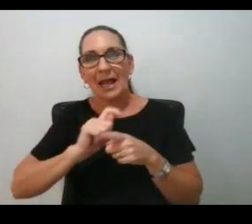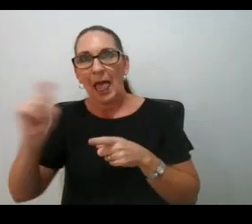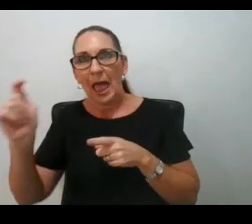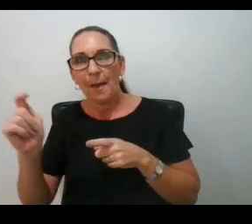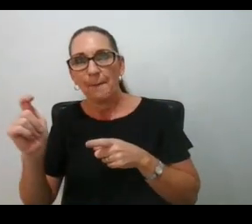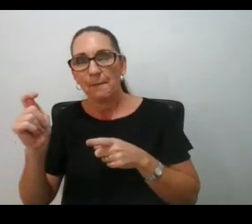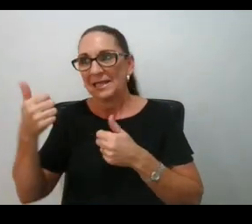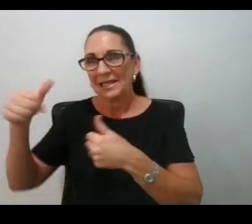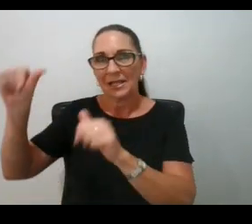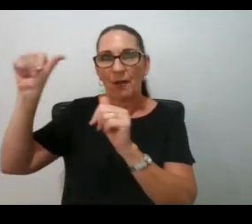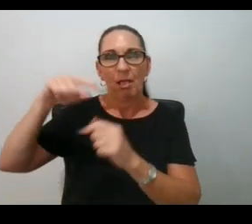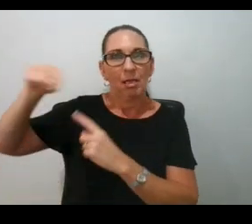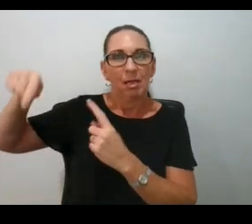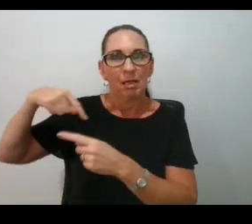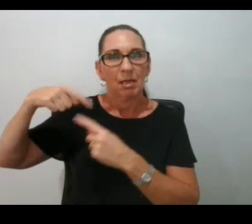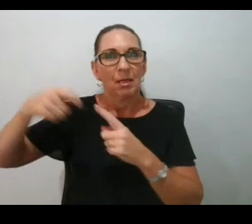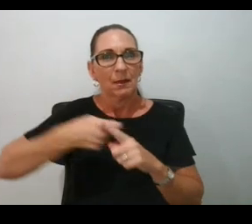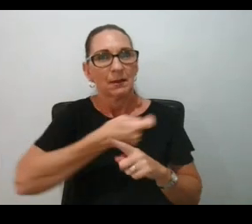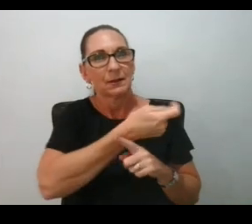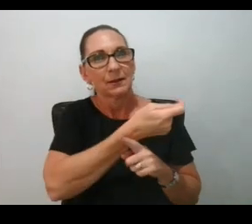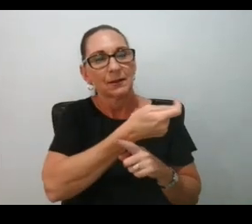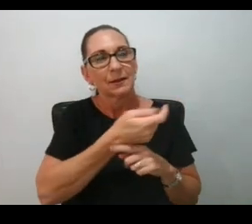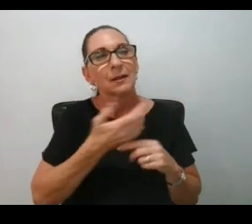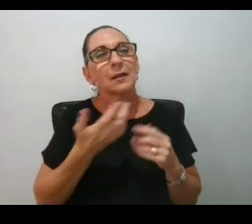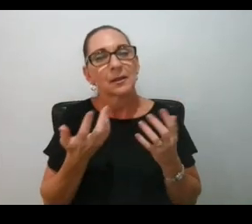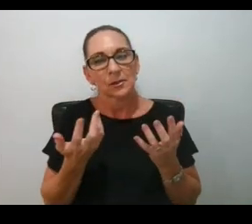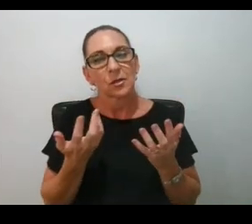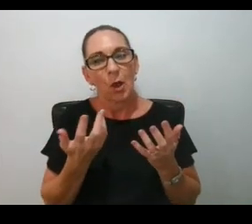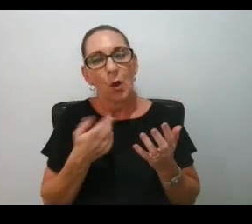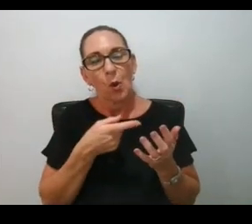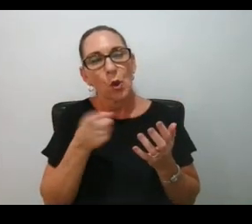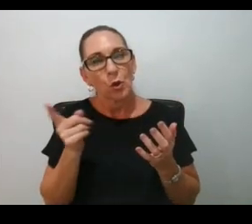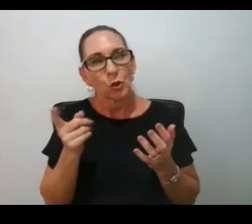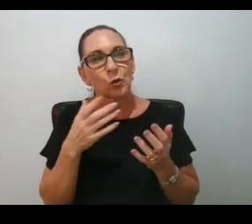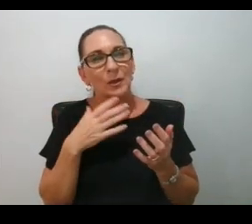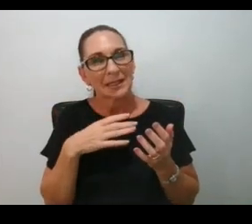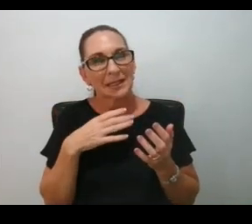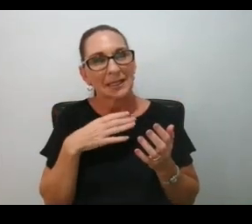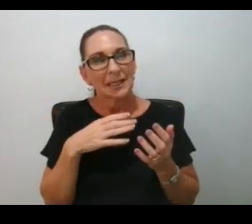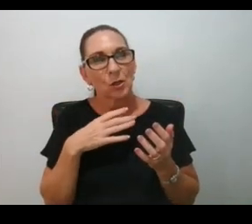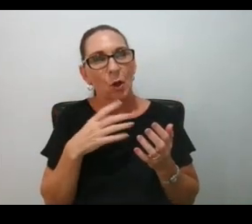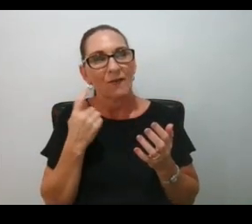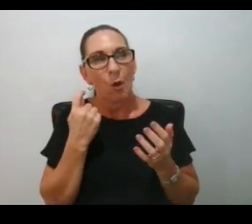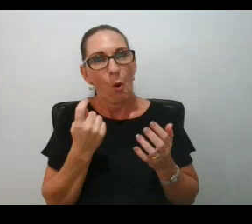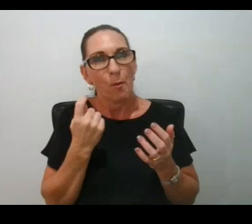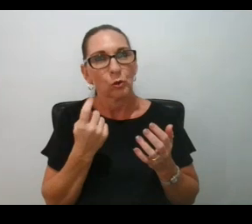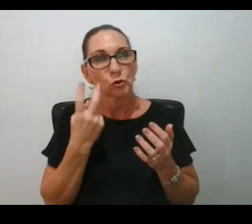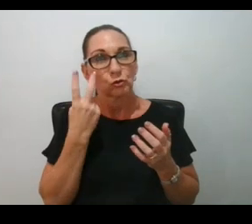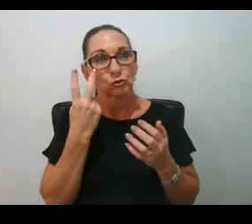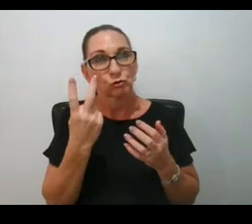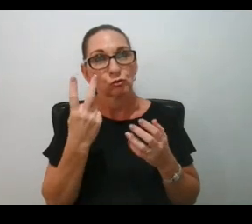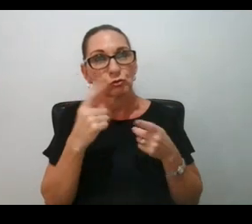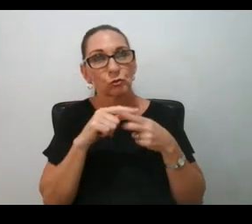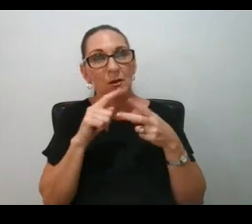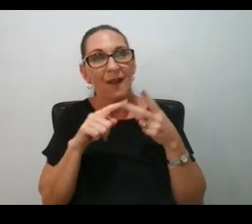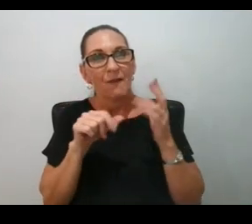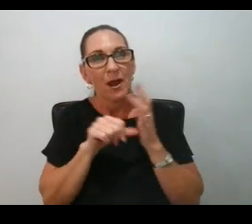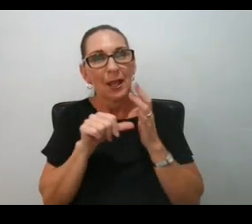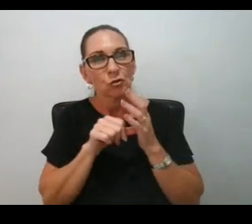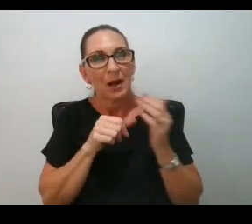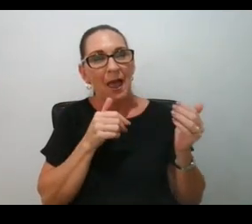And that's the thing I guess I wanted to emphasise here. You've got to have almost two financial hardship plans here. One